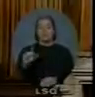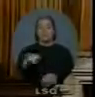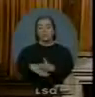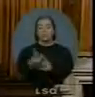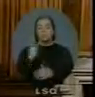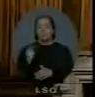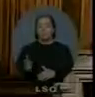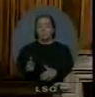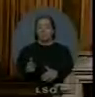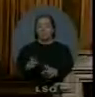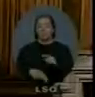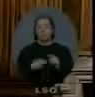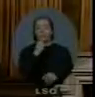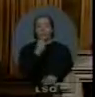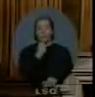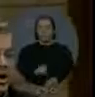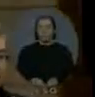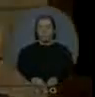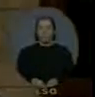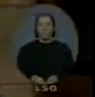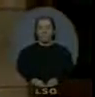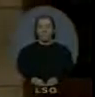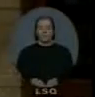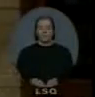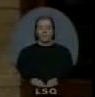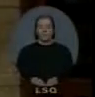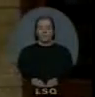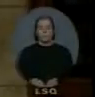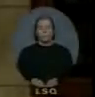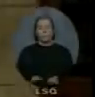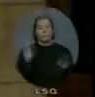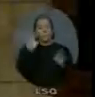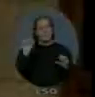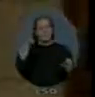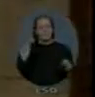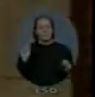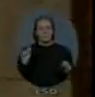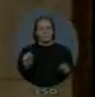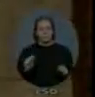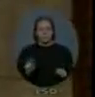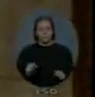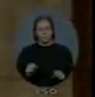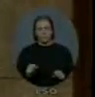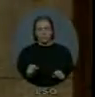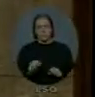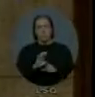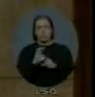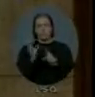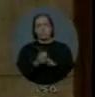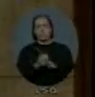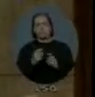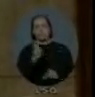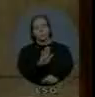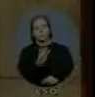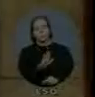for Timmins-James. Mr. Speaker, that's not accountability, that's entitlement. March 06, we have a